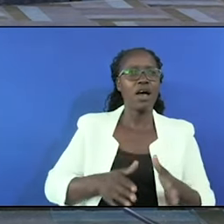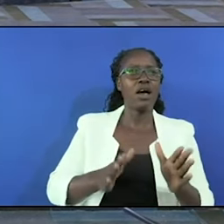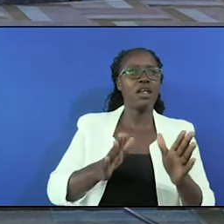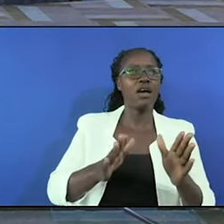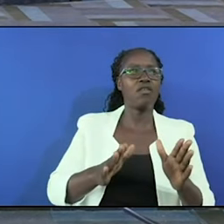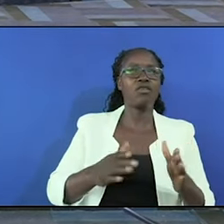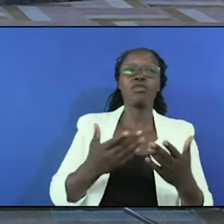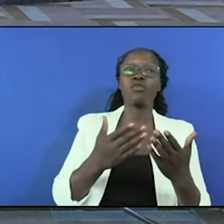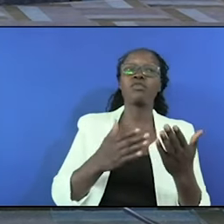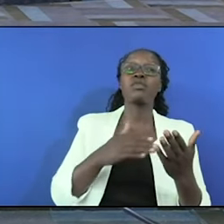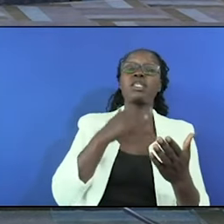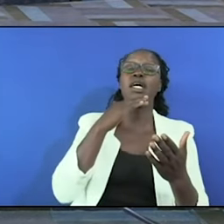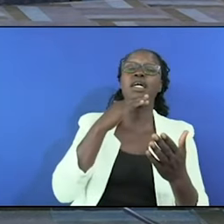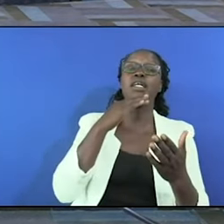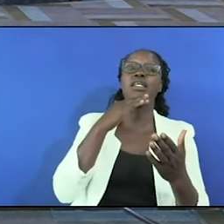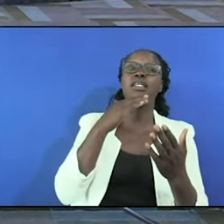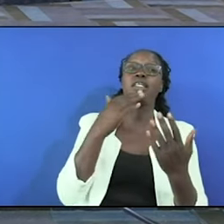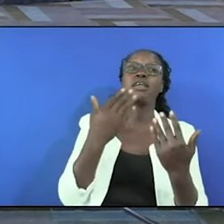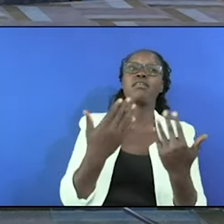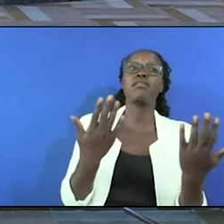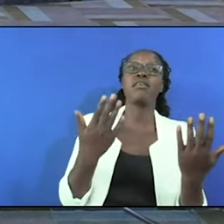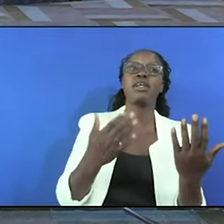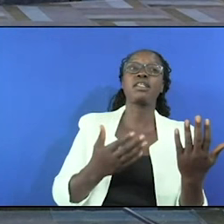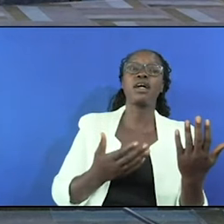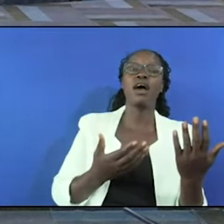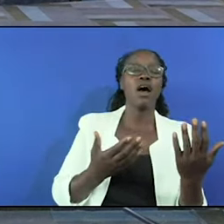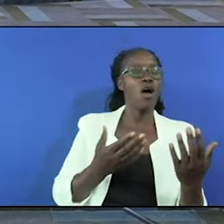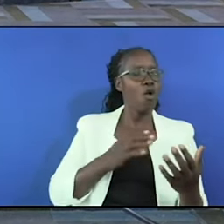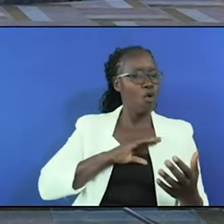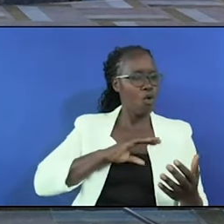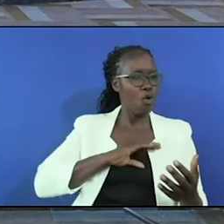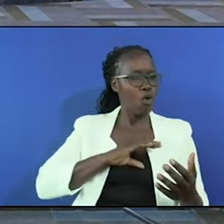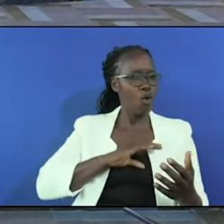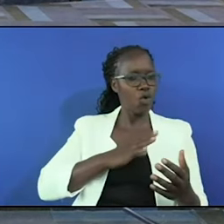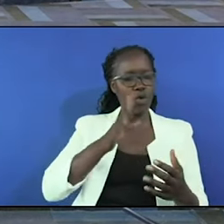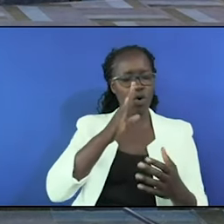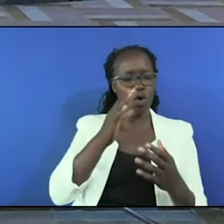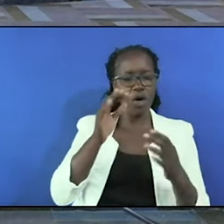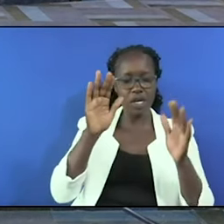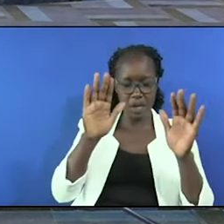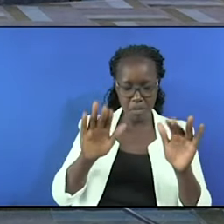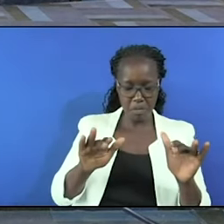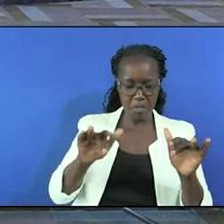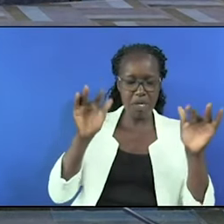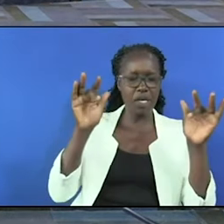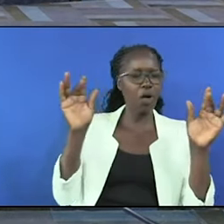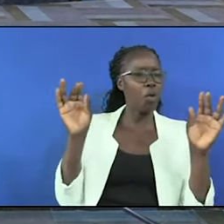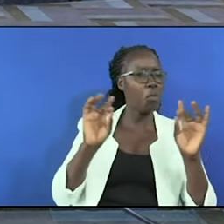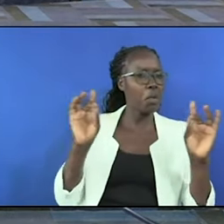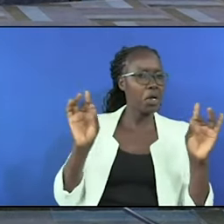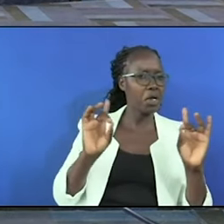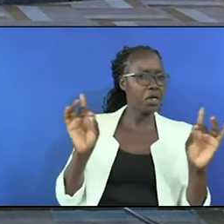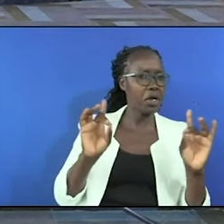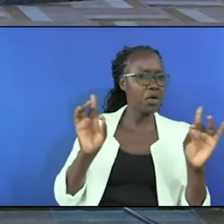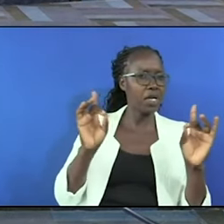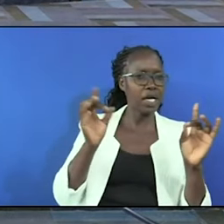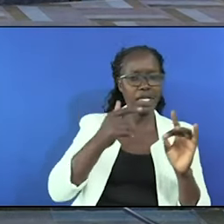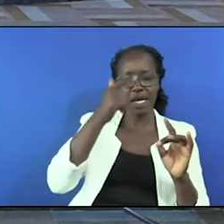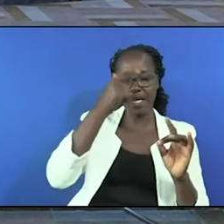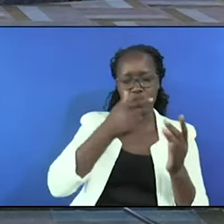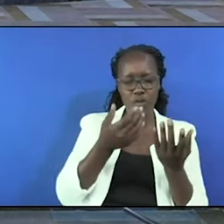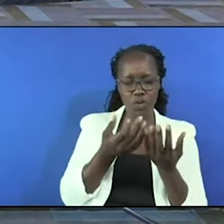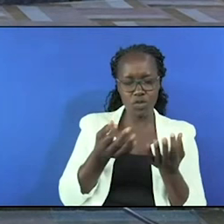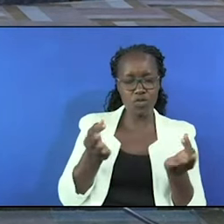his own father. God worked up a miracle, and Isaac was able to be